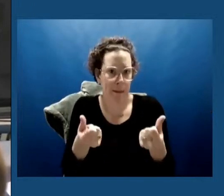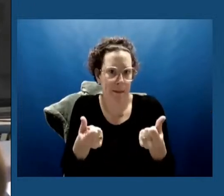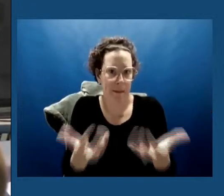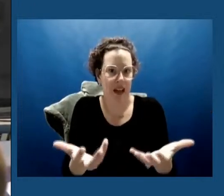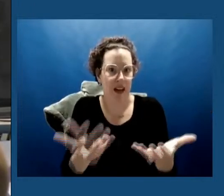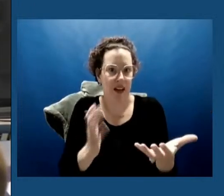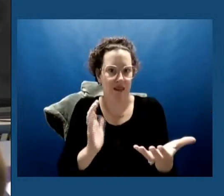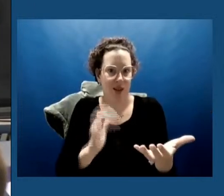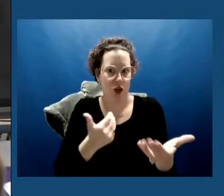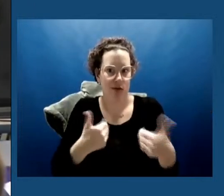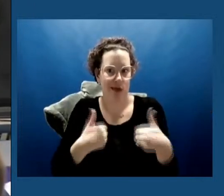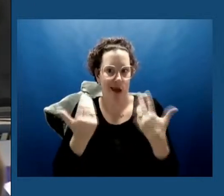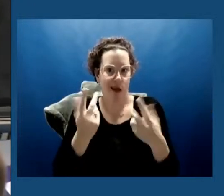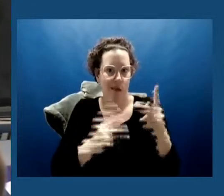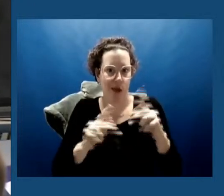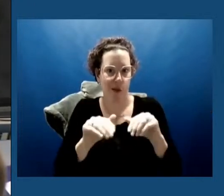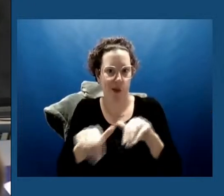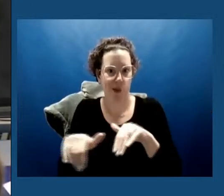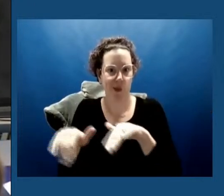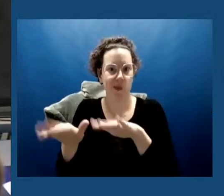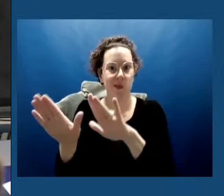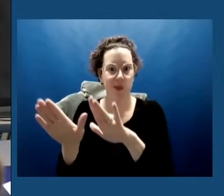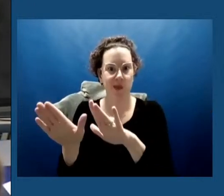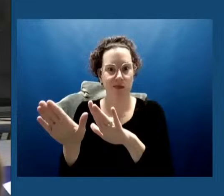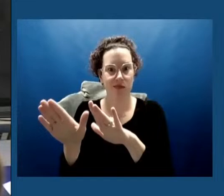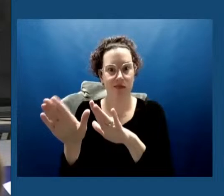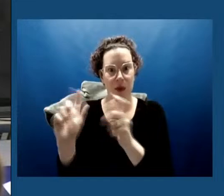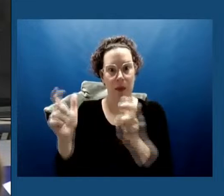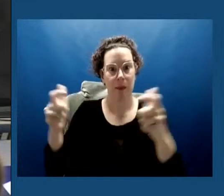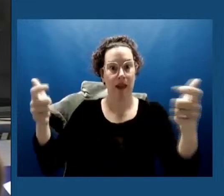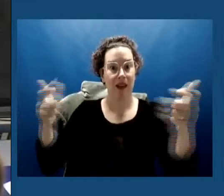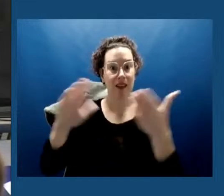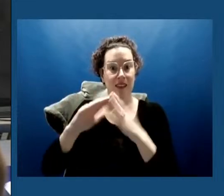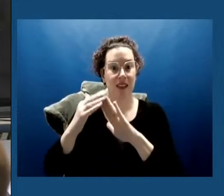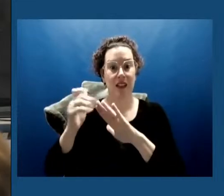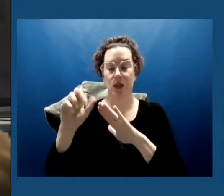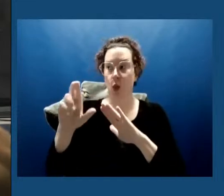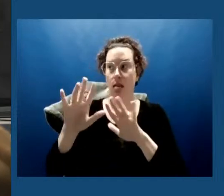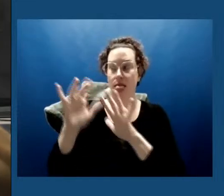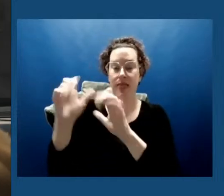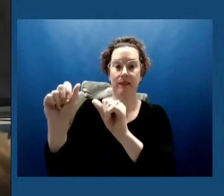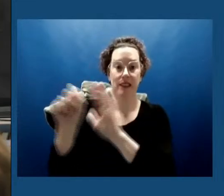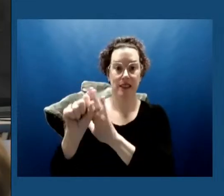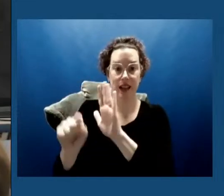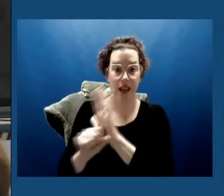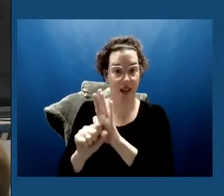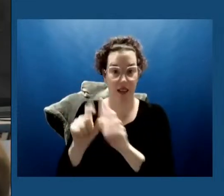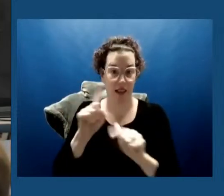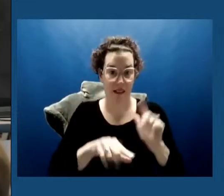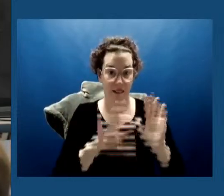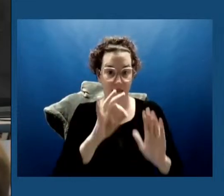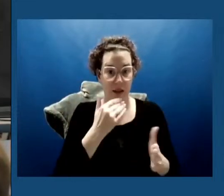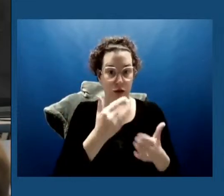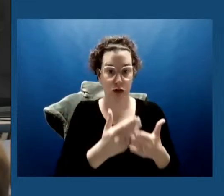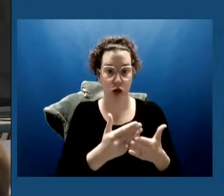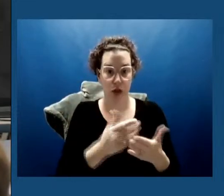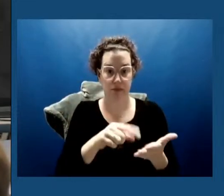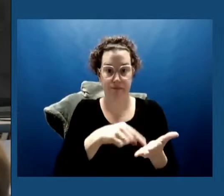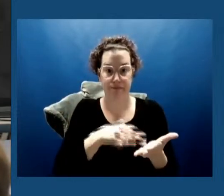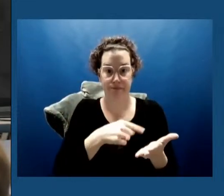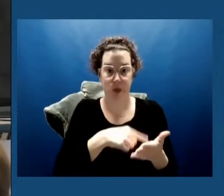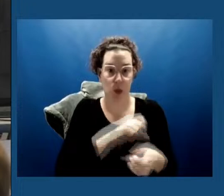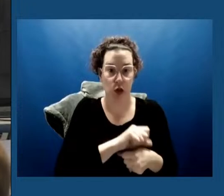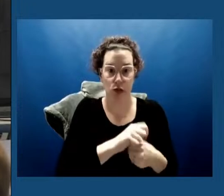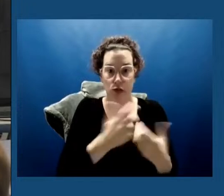younger population to moving away to bigger cities or out of state because they can't find this good work, right? And to have